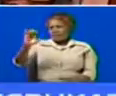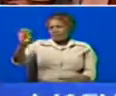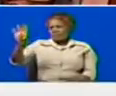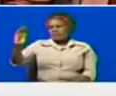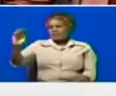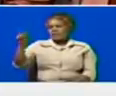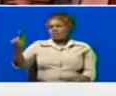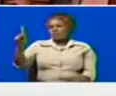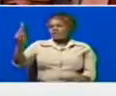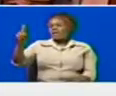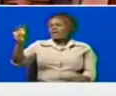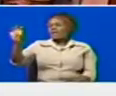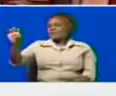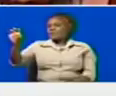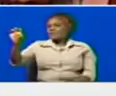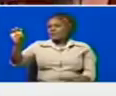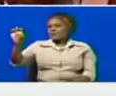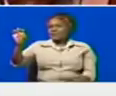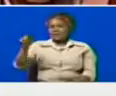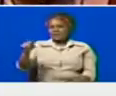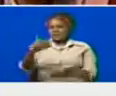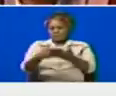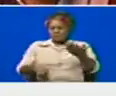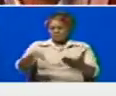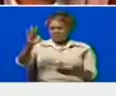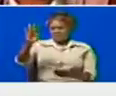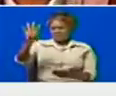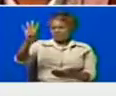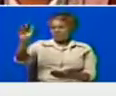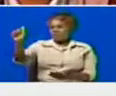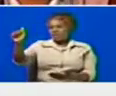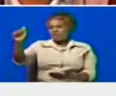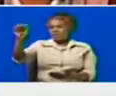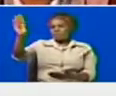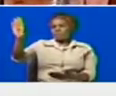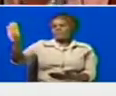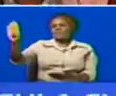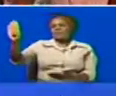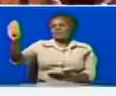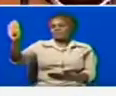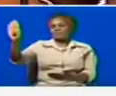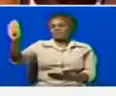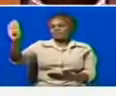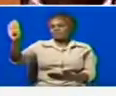forms.ibc.or.ke. This hosts Form 34As and Form 34Bs.